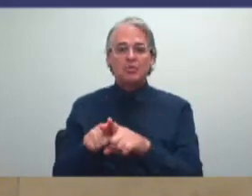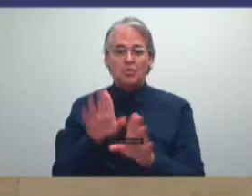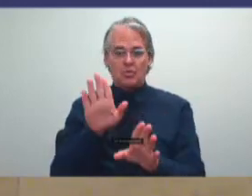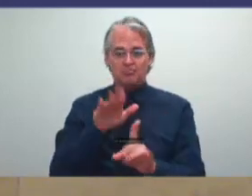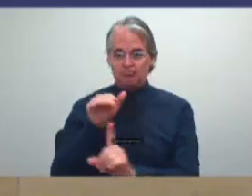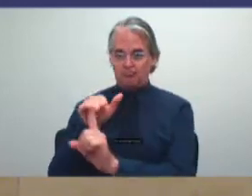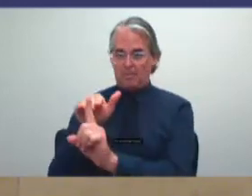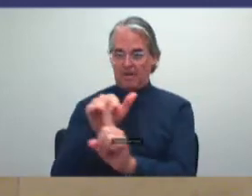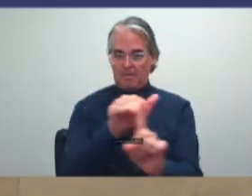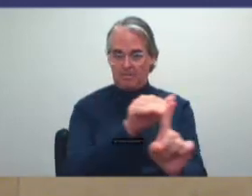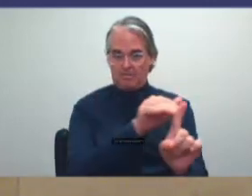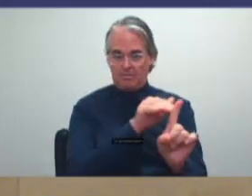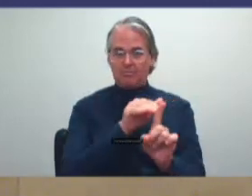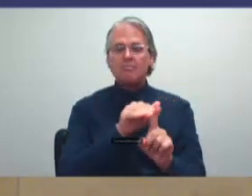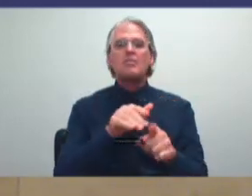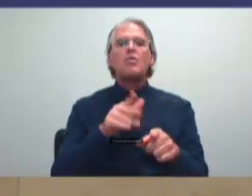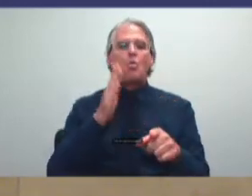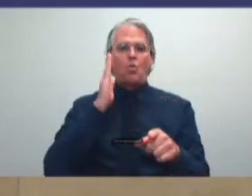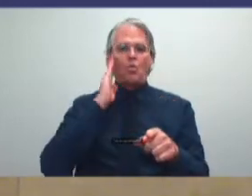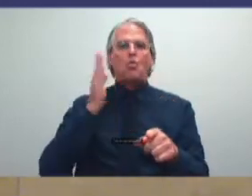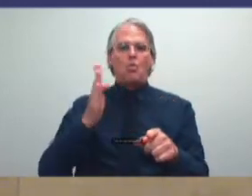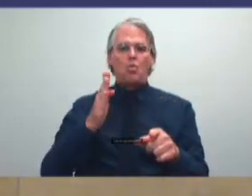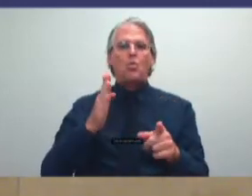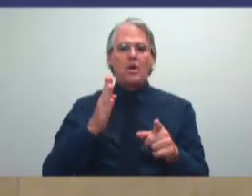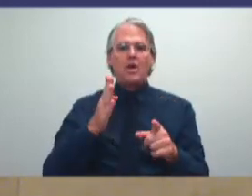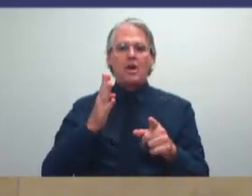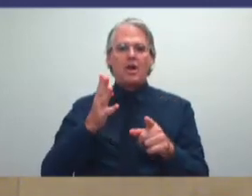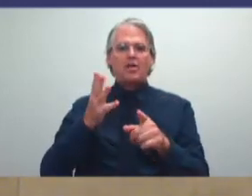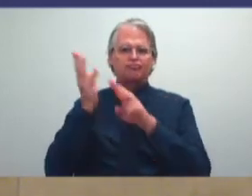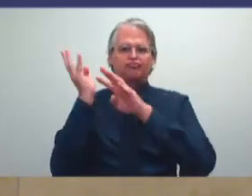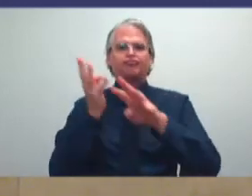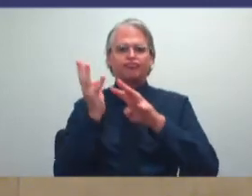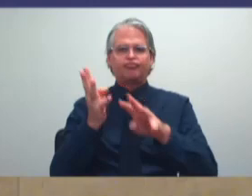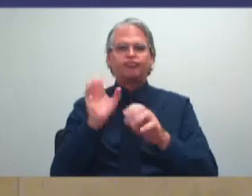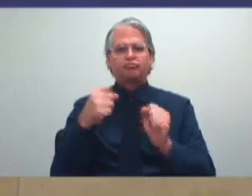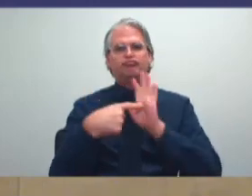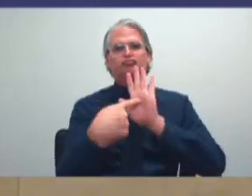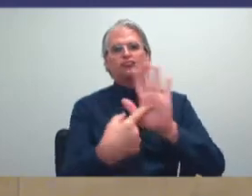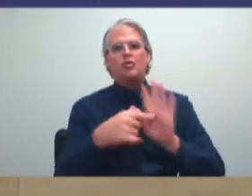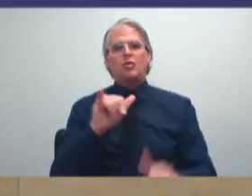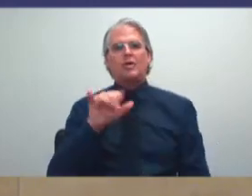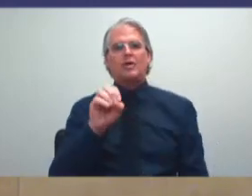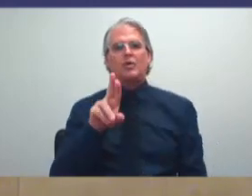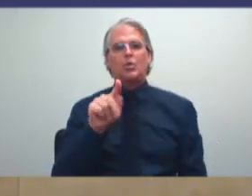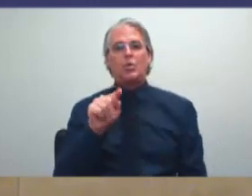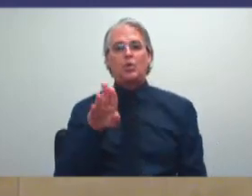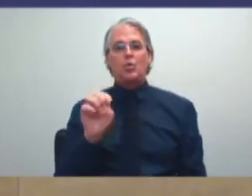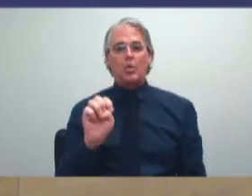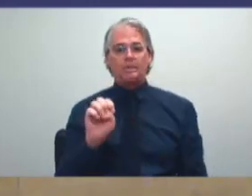will be streamed live on our YouTube channel. So, do you have a link for that, John?